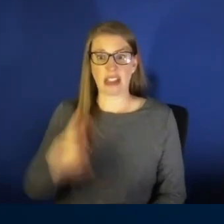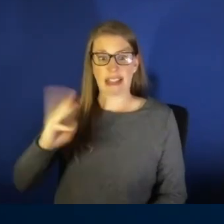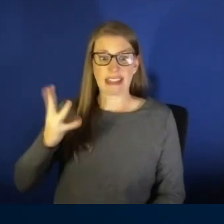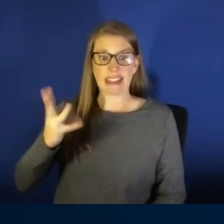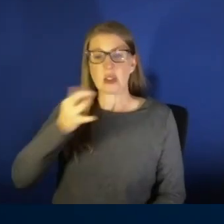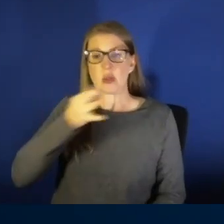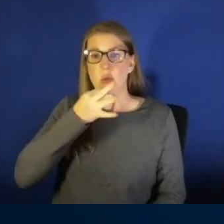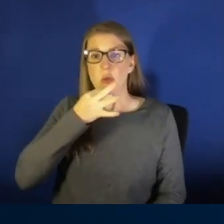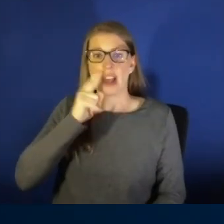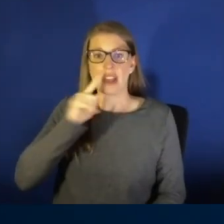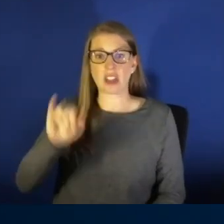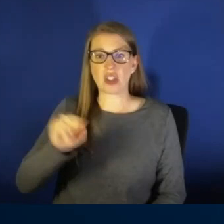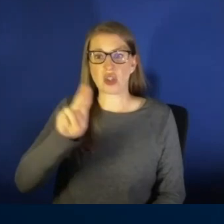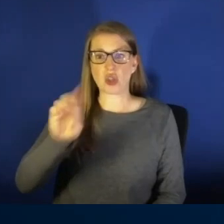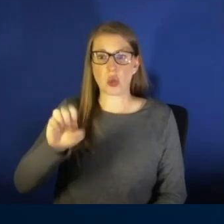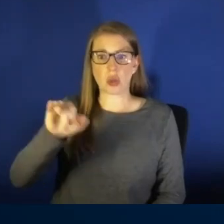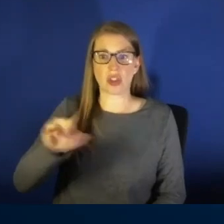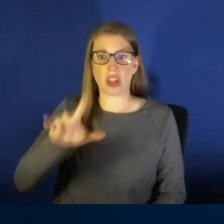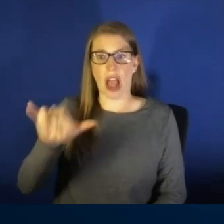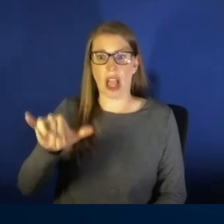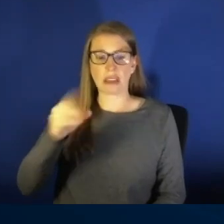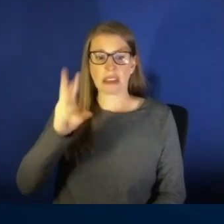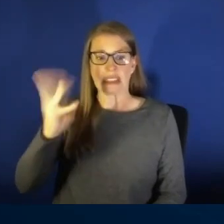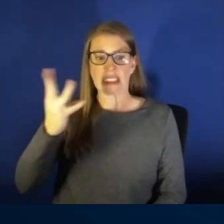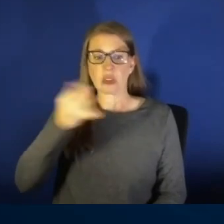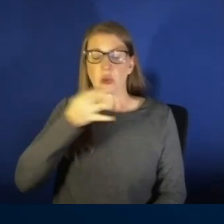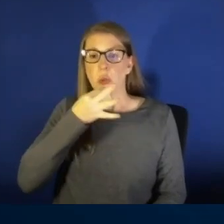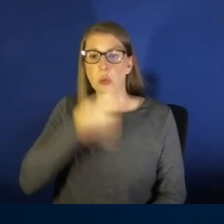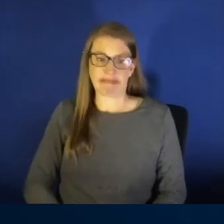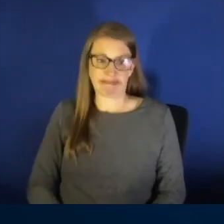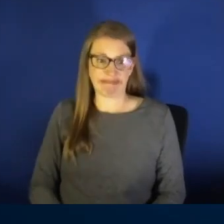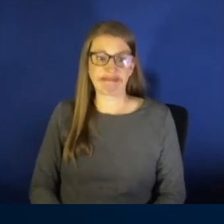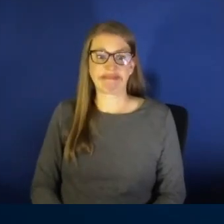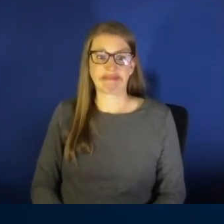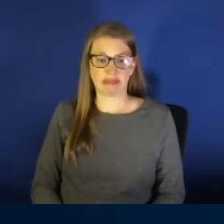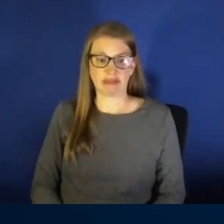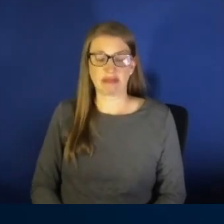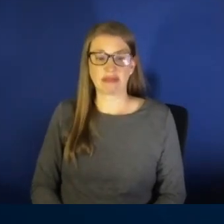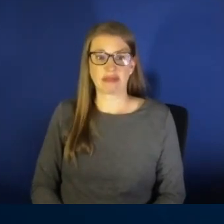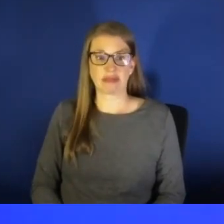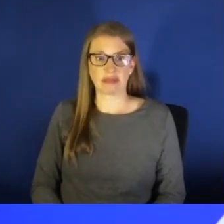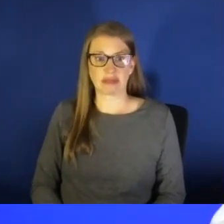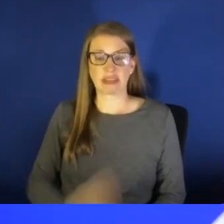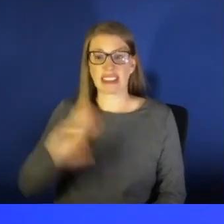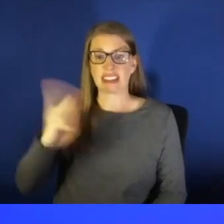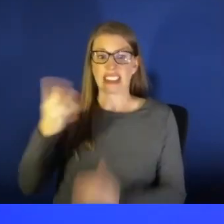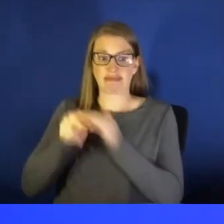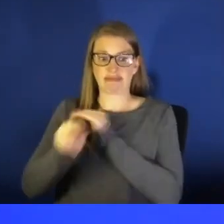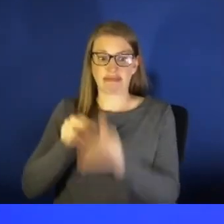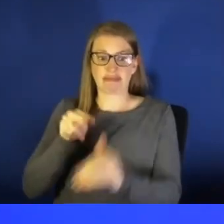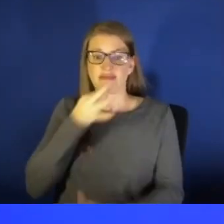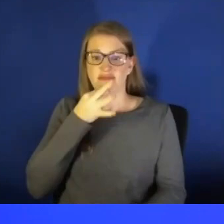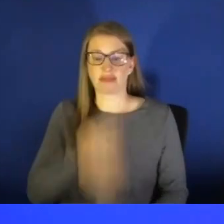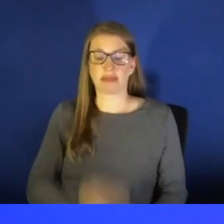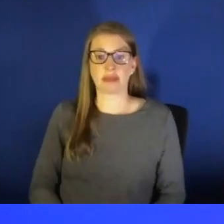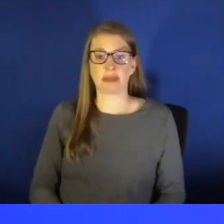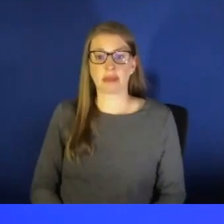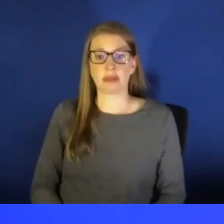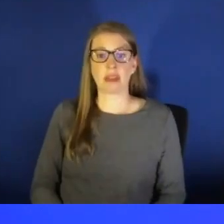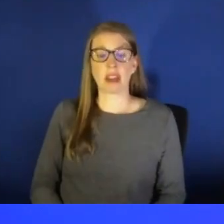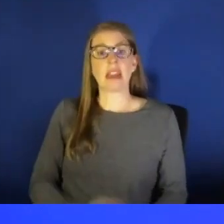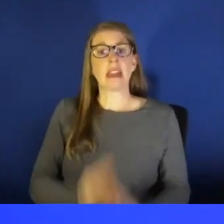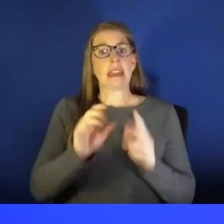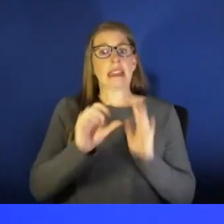in June or July. Yeah, this would be my sixth one. Yeah. So I'm going to stress the importance of continued screening.